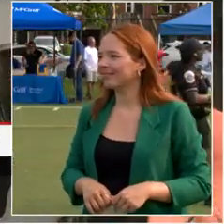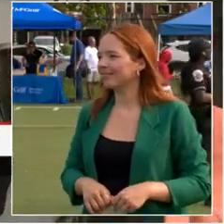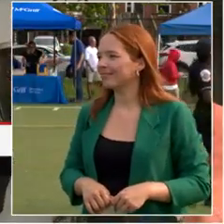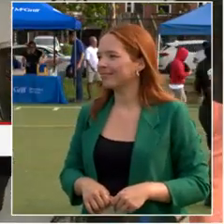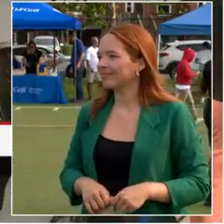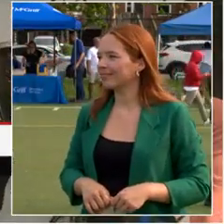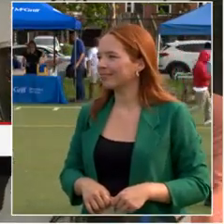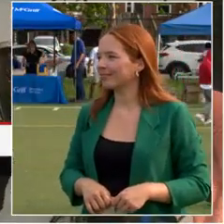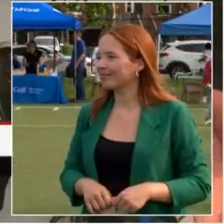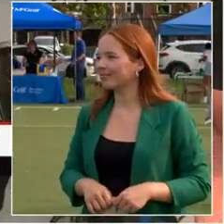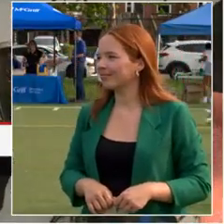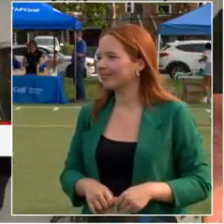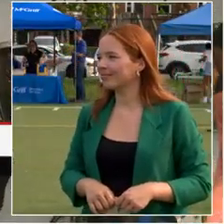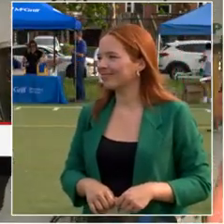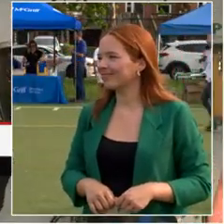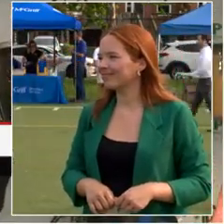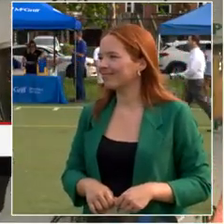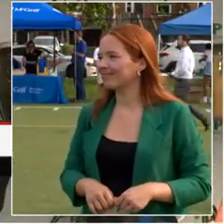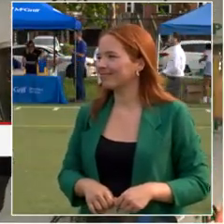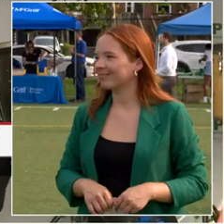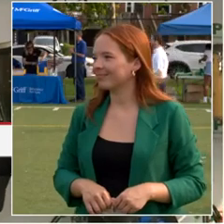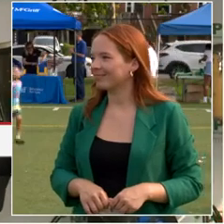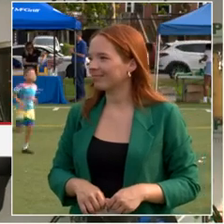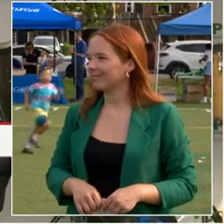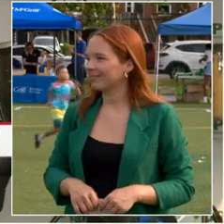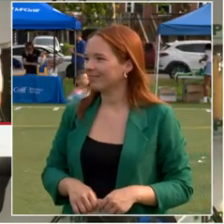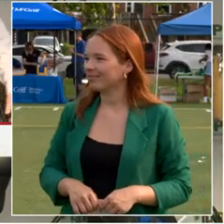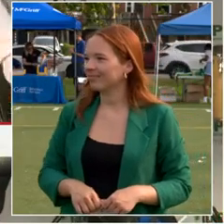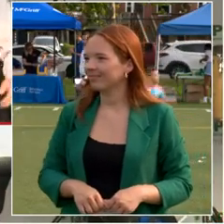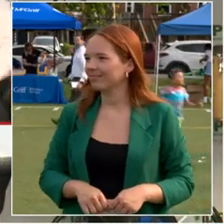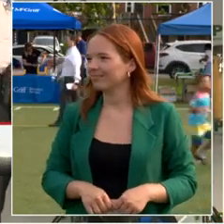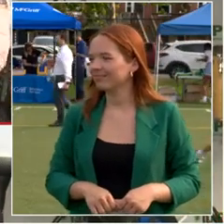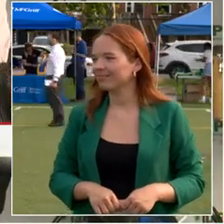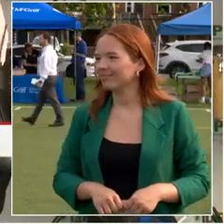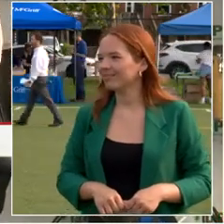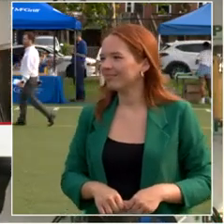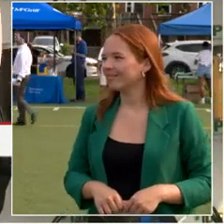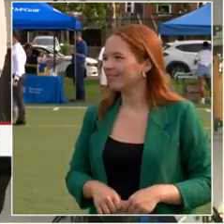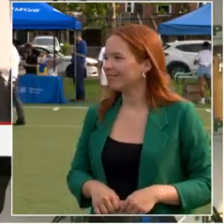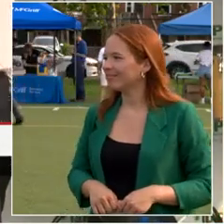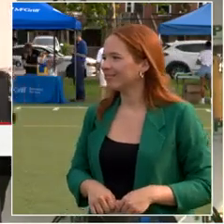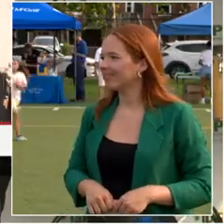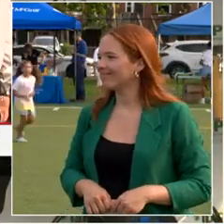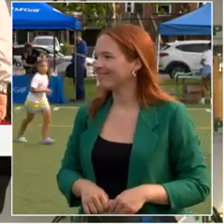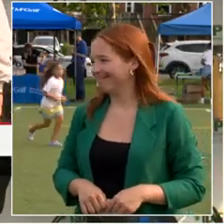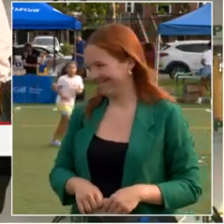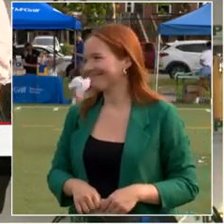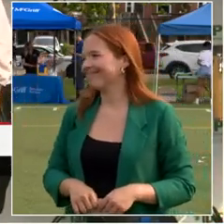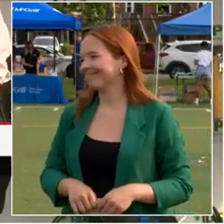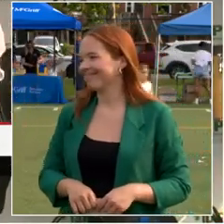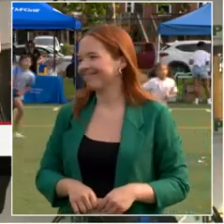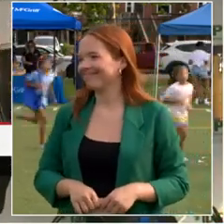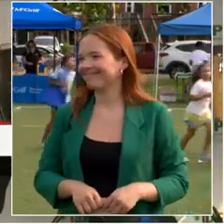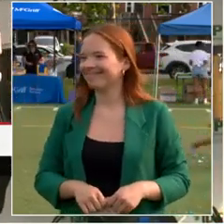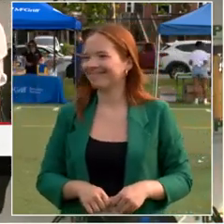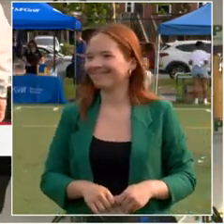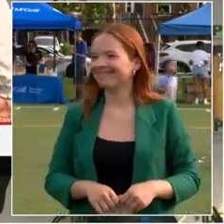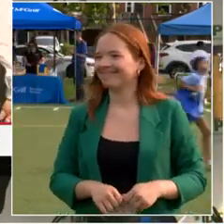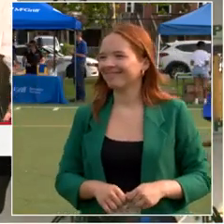You good, sir? You need assistance? Huh? Need a hand or? Yeah. What you need me? Need a shoulder, something to walk on. Okay, sure. This side